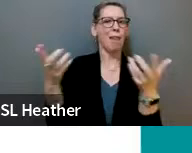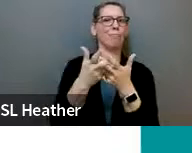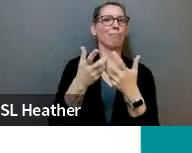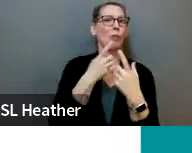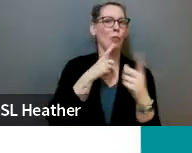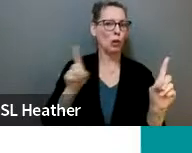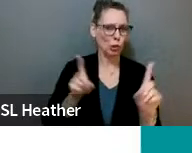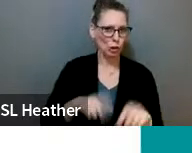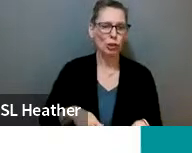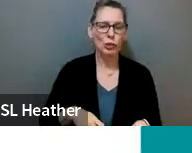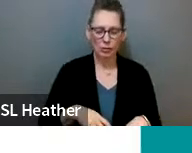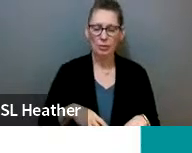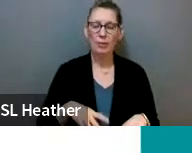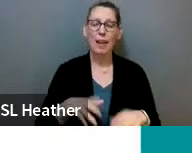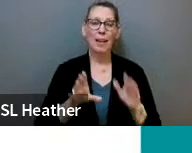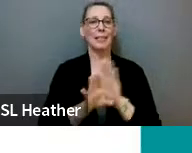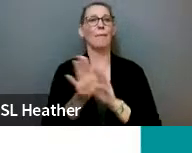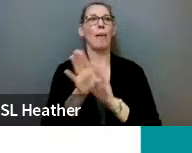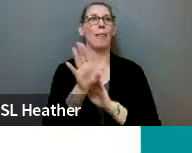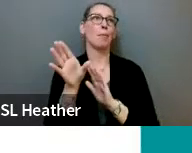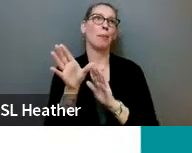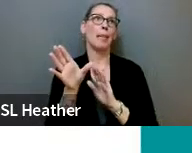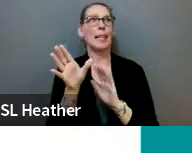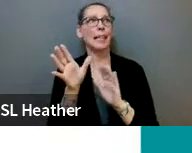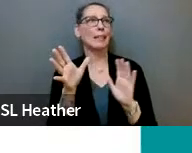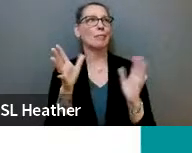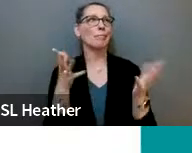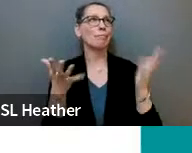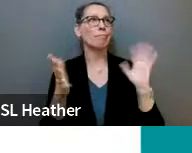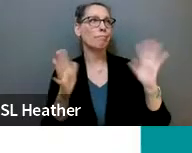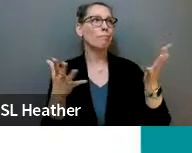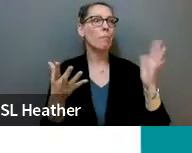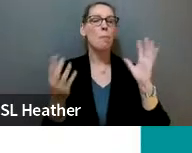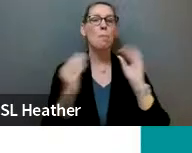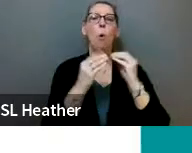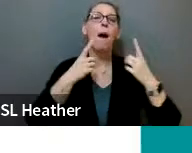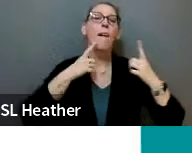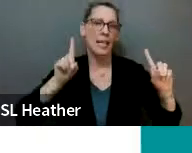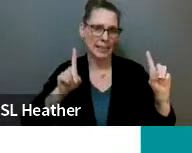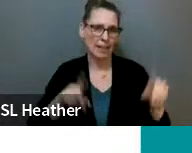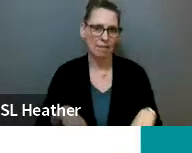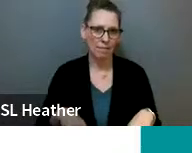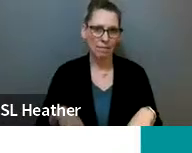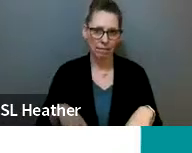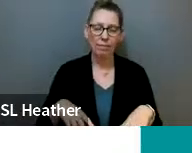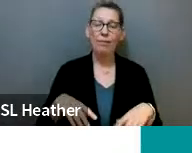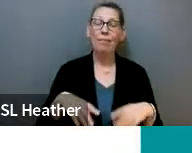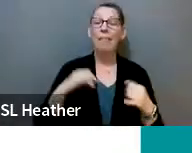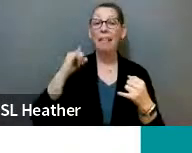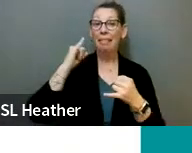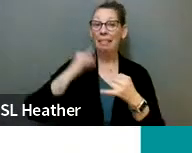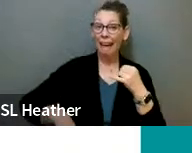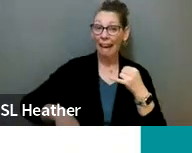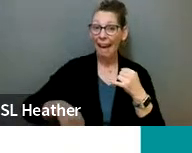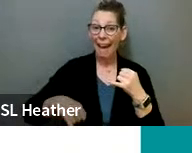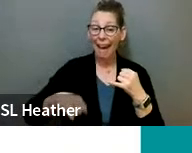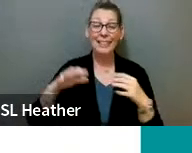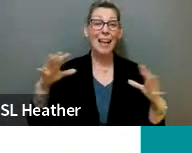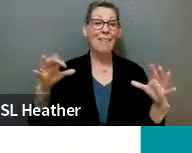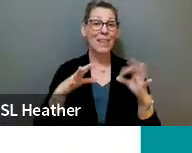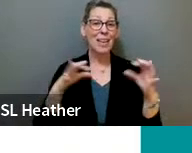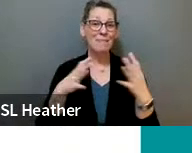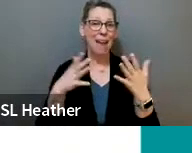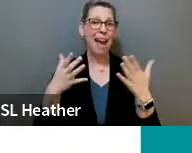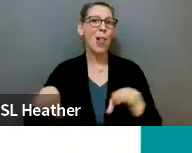and developing more to be more effective. And then lastly, closing the feedback loops to show people